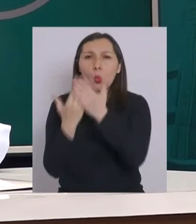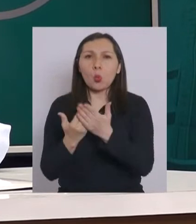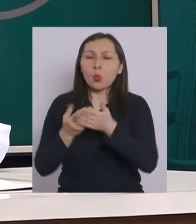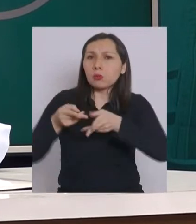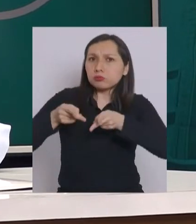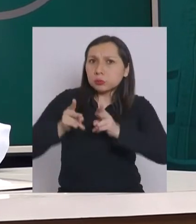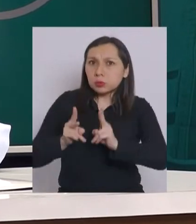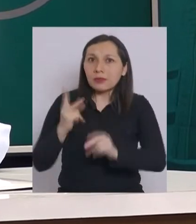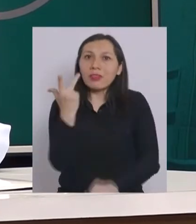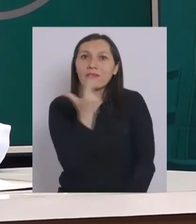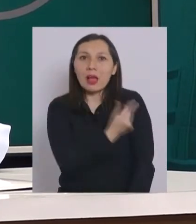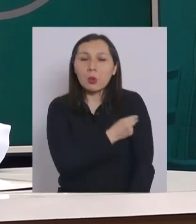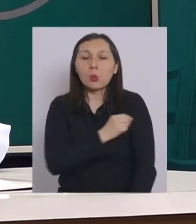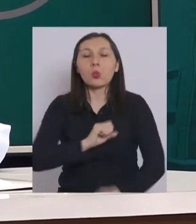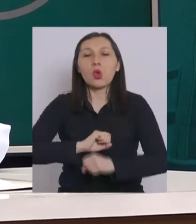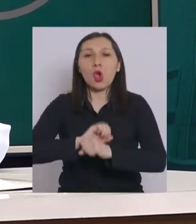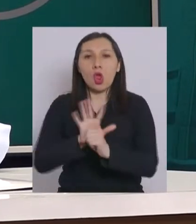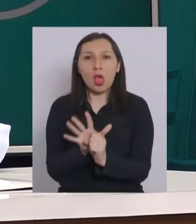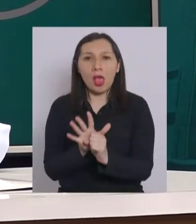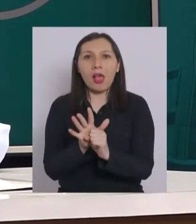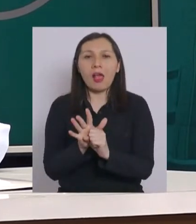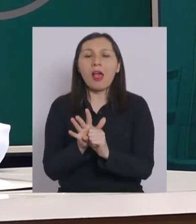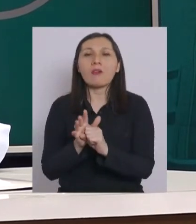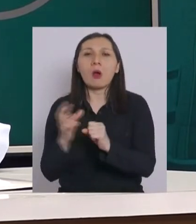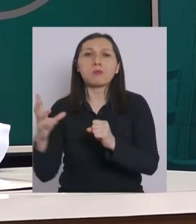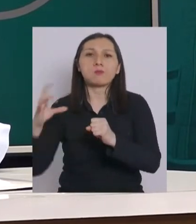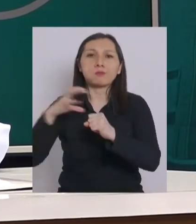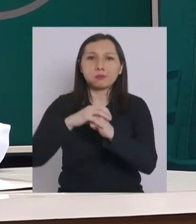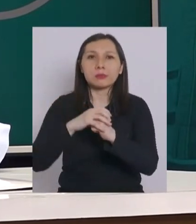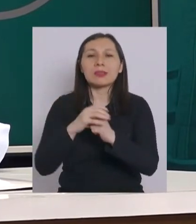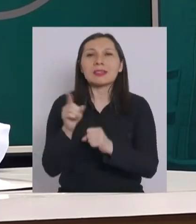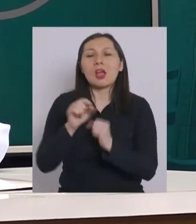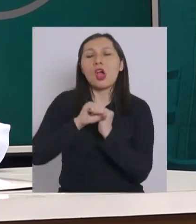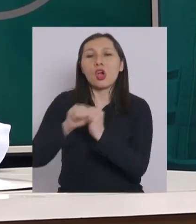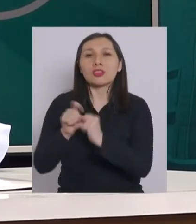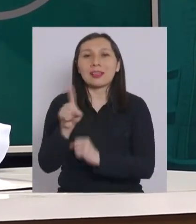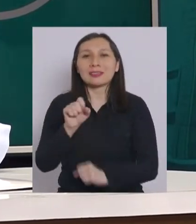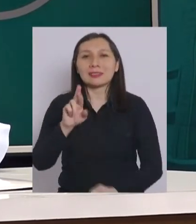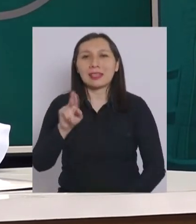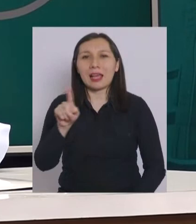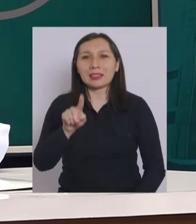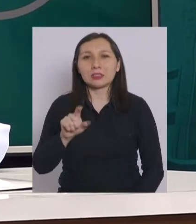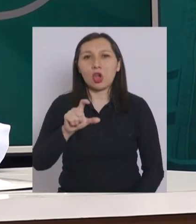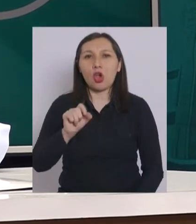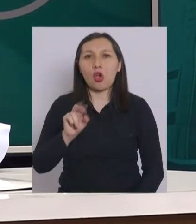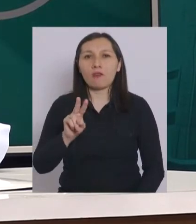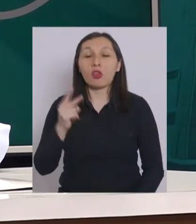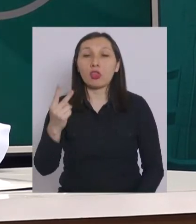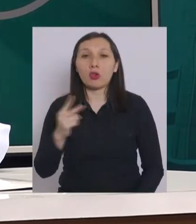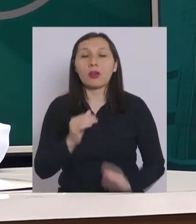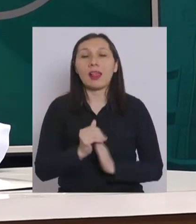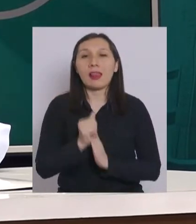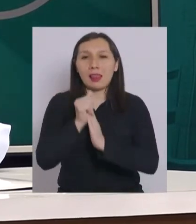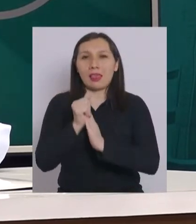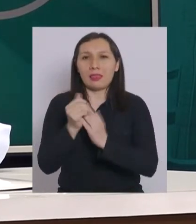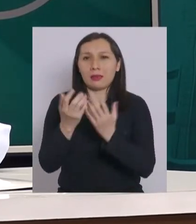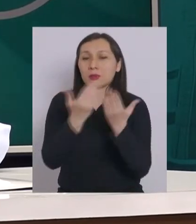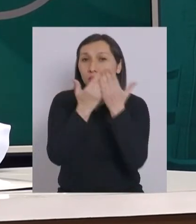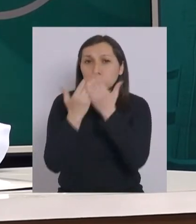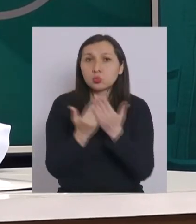citizens. And we were able to present in April of this year the effectiveness and efficacy of